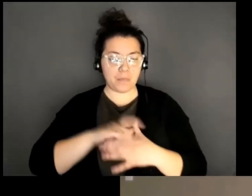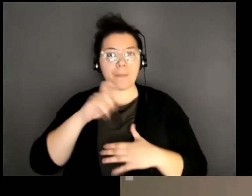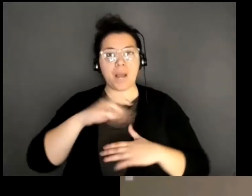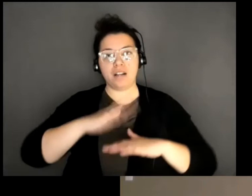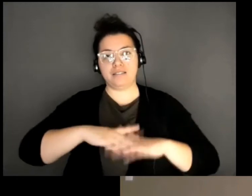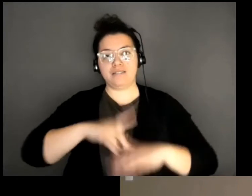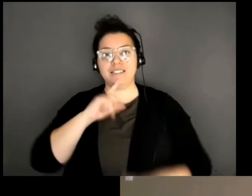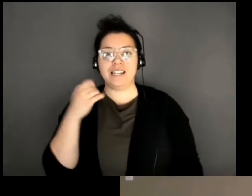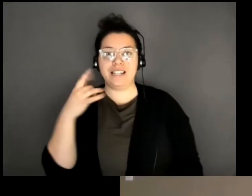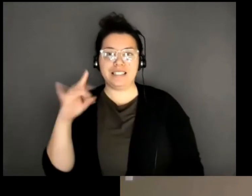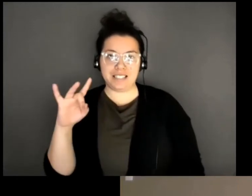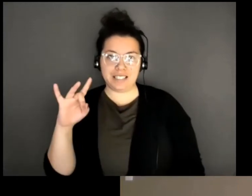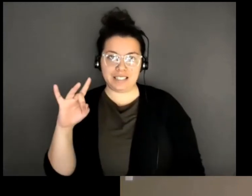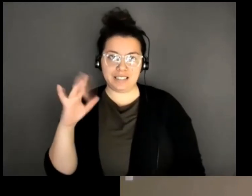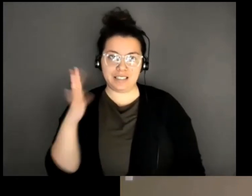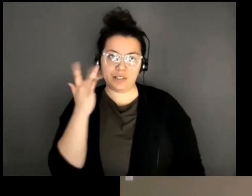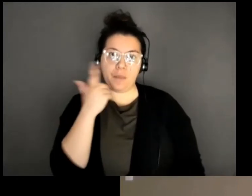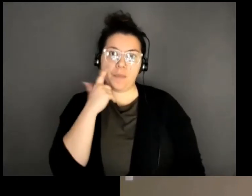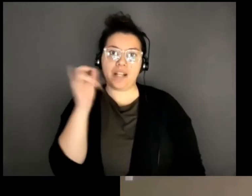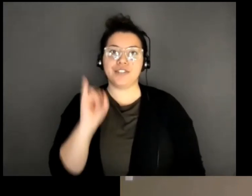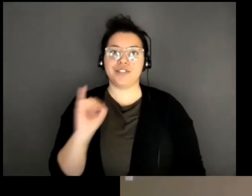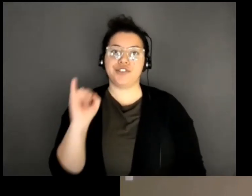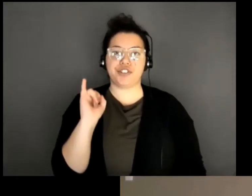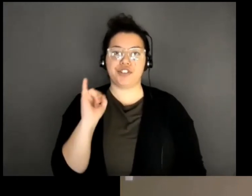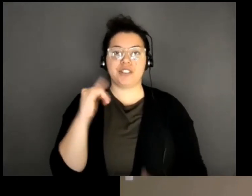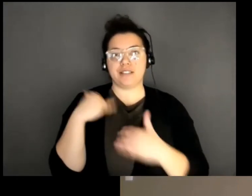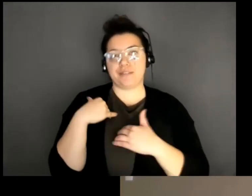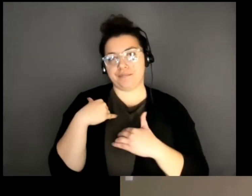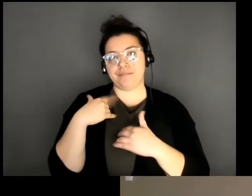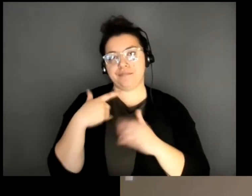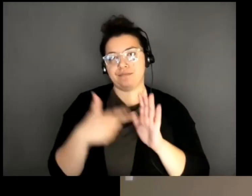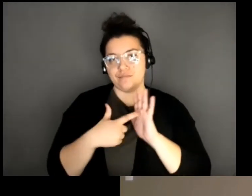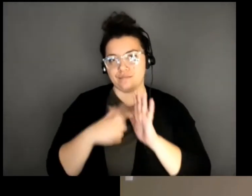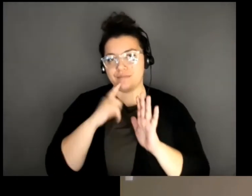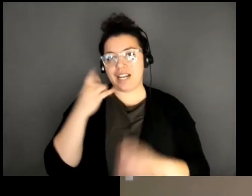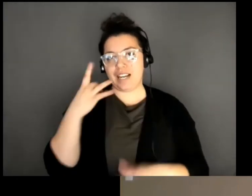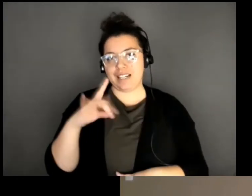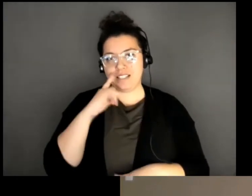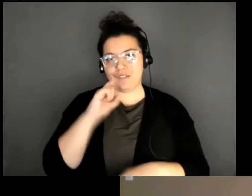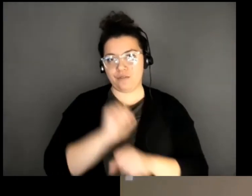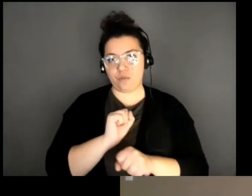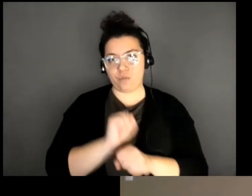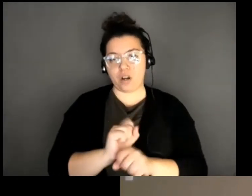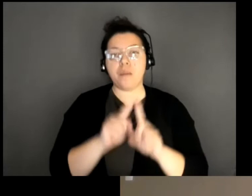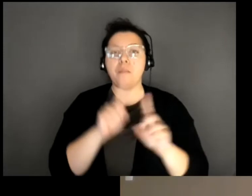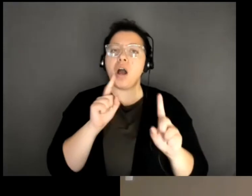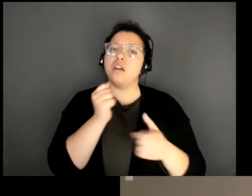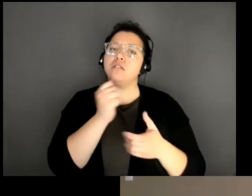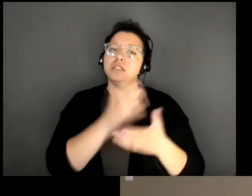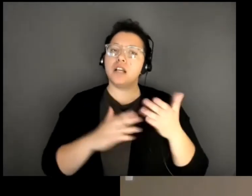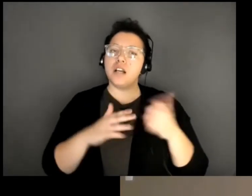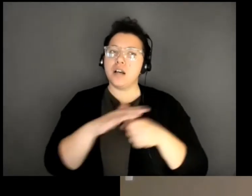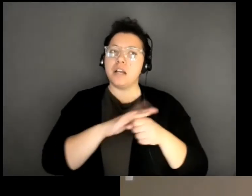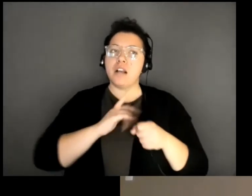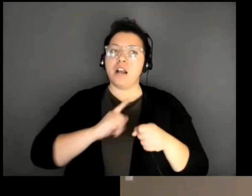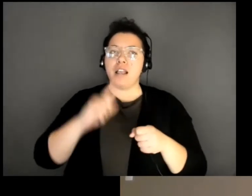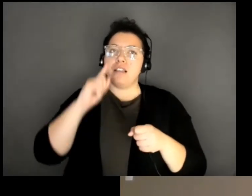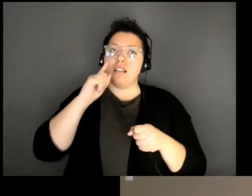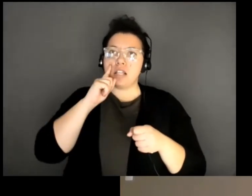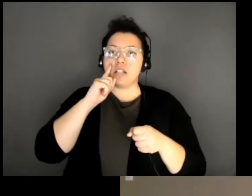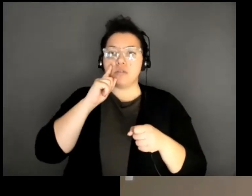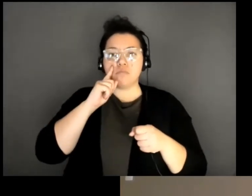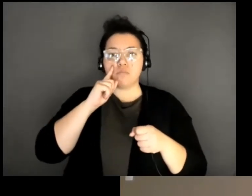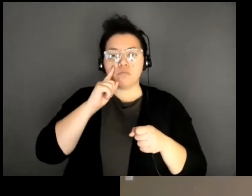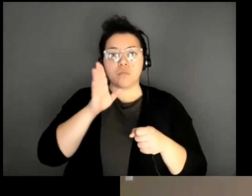a liability standpoint, from an insurance standpoint. But I believe that there are some areas where we would allow individuals